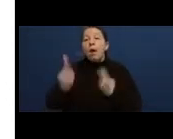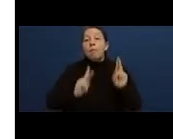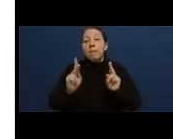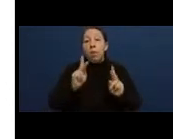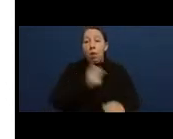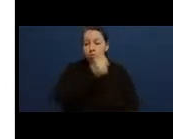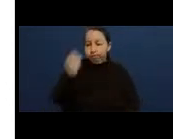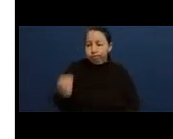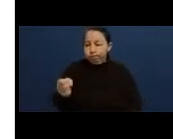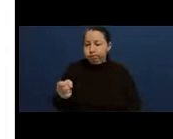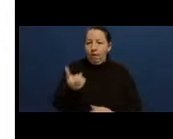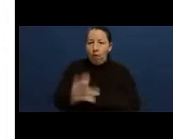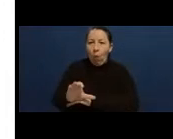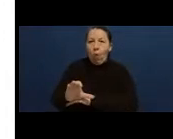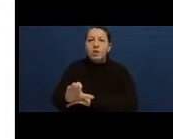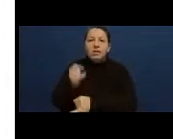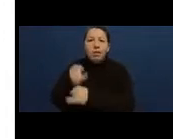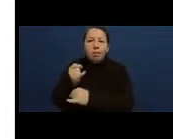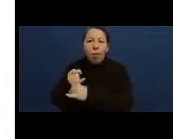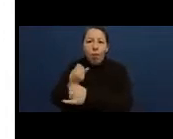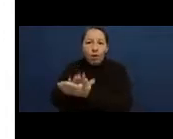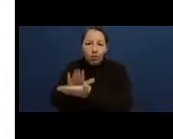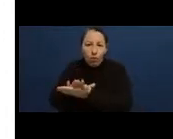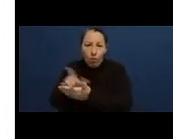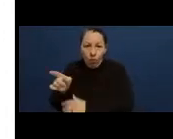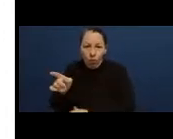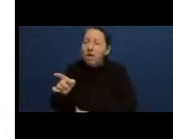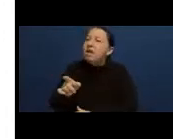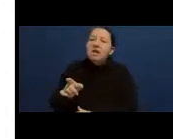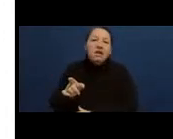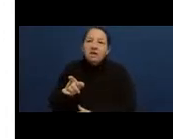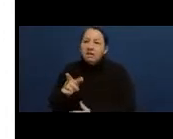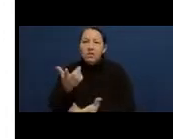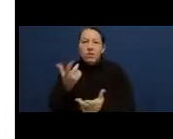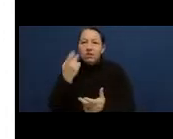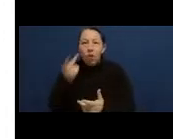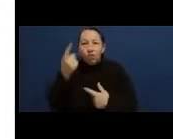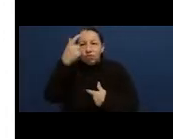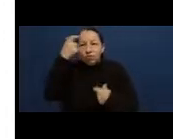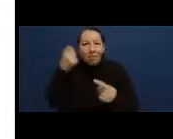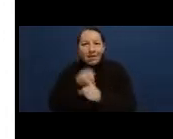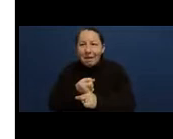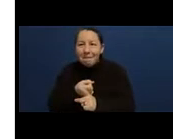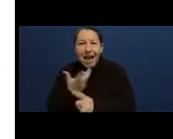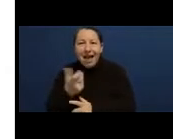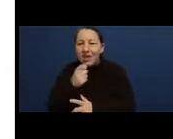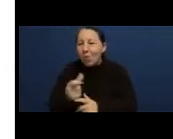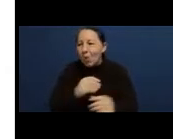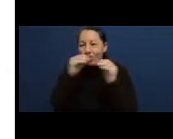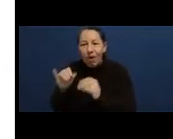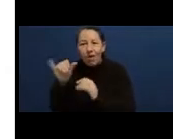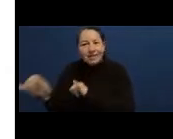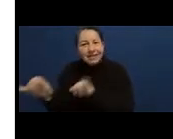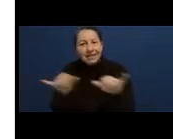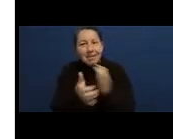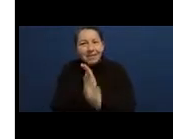times they weren't replaced with healthy things, and we saw trauma impacts. And so how do we get back to where we're teaching